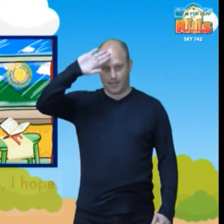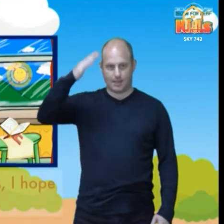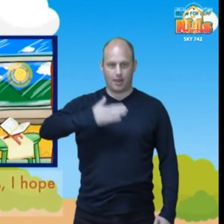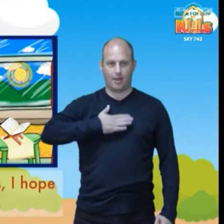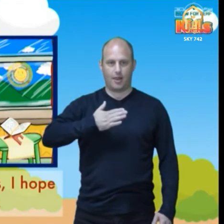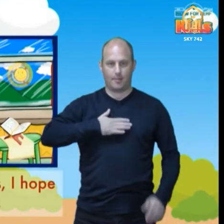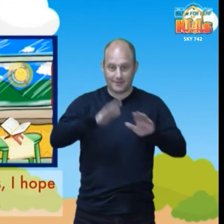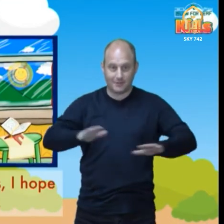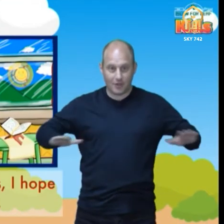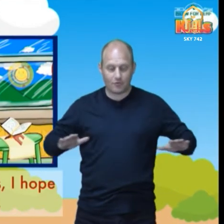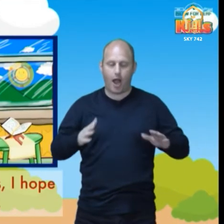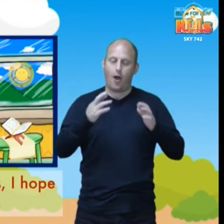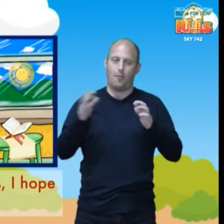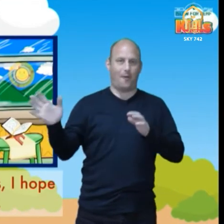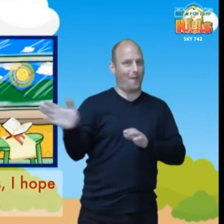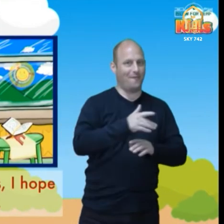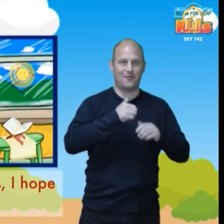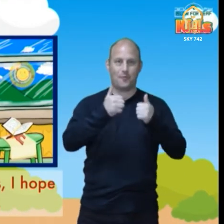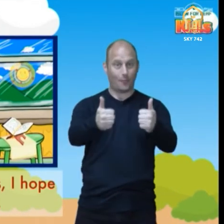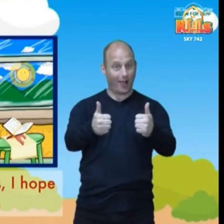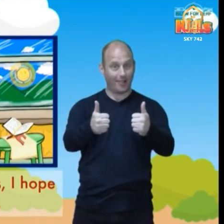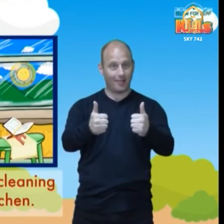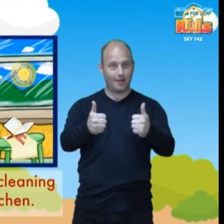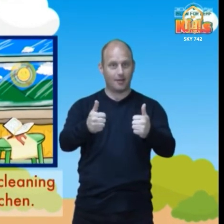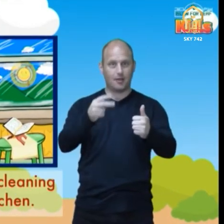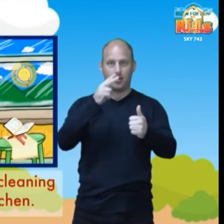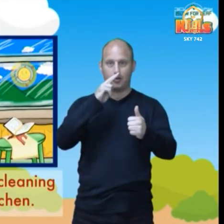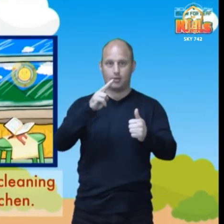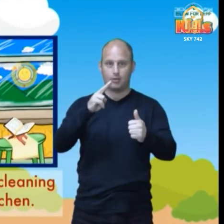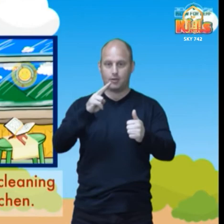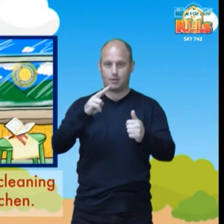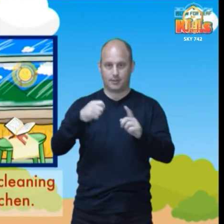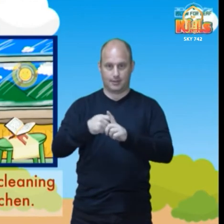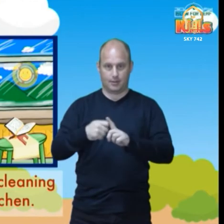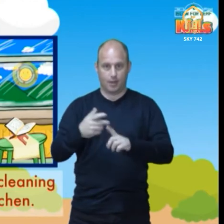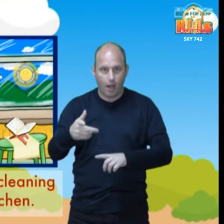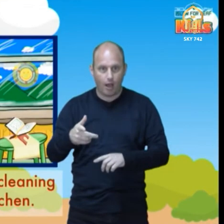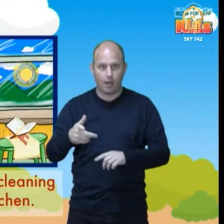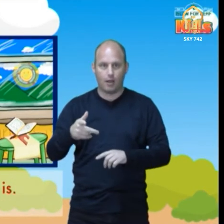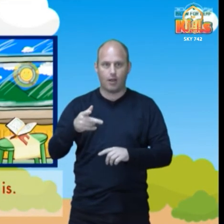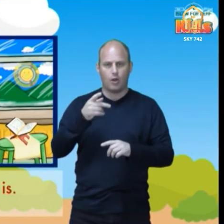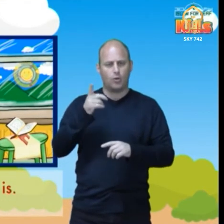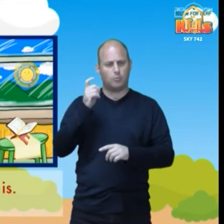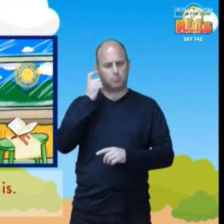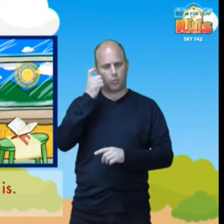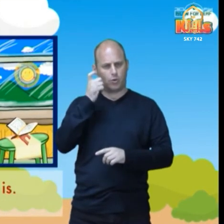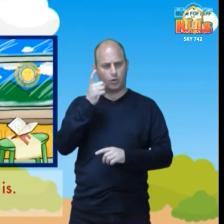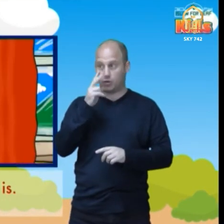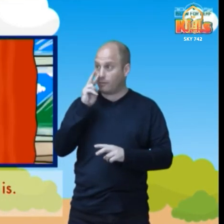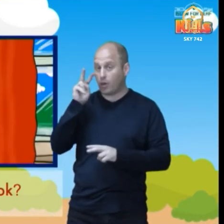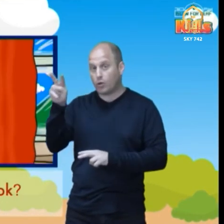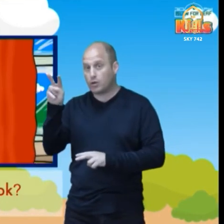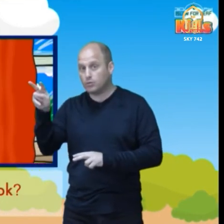The Muslim Kids Show! Assalamu alaikum, kids! I hope you are all well. It looks like Salman is cleaning something in the kitchen. I wonder what it